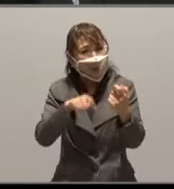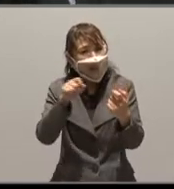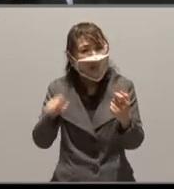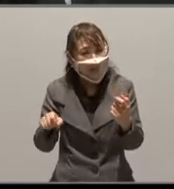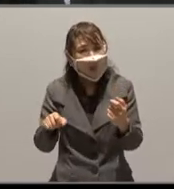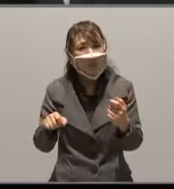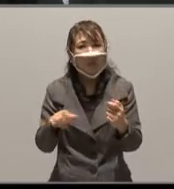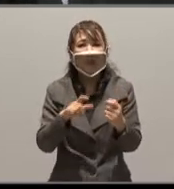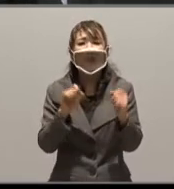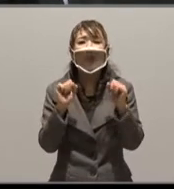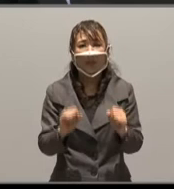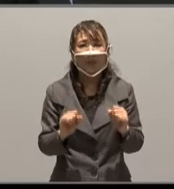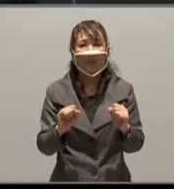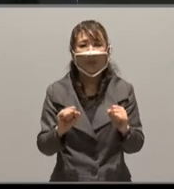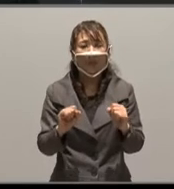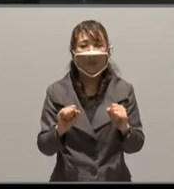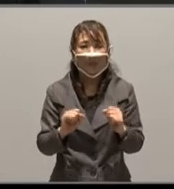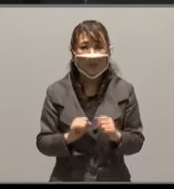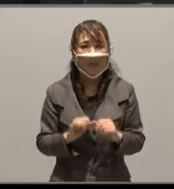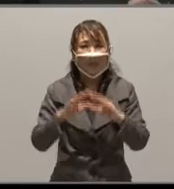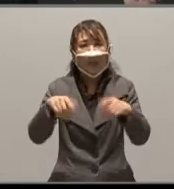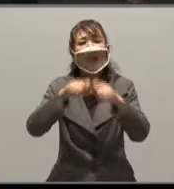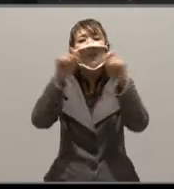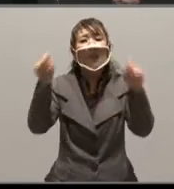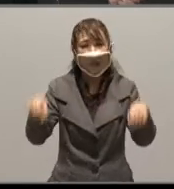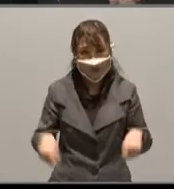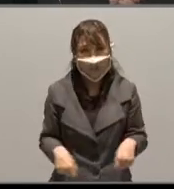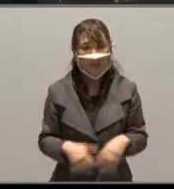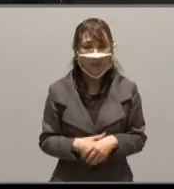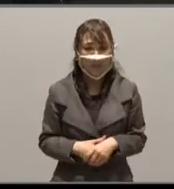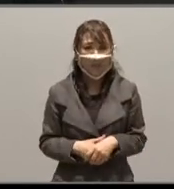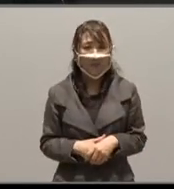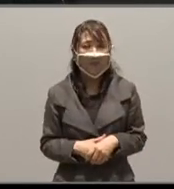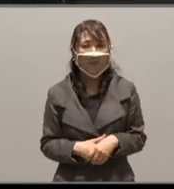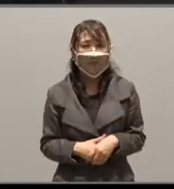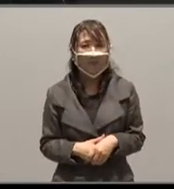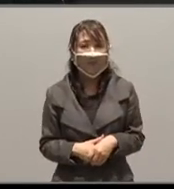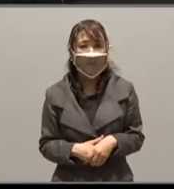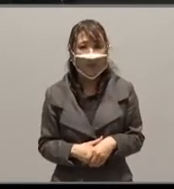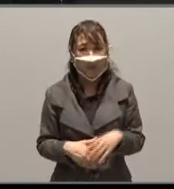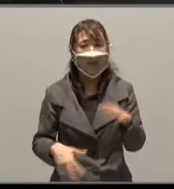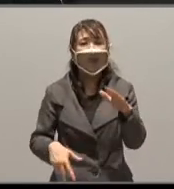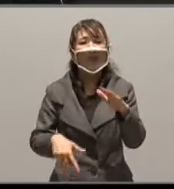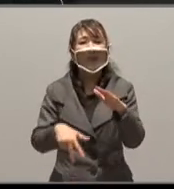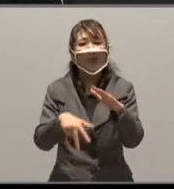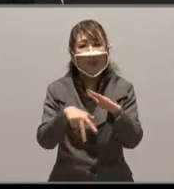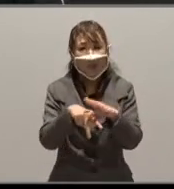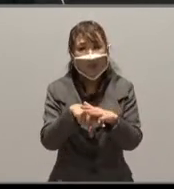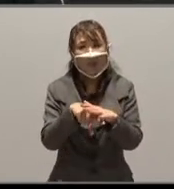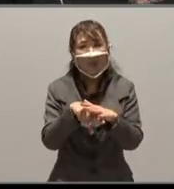And at peak, 62%, even now it's close to 60%. This is a big problem. And this is a